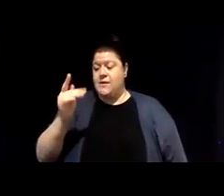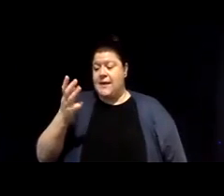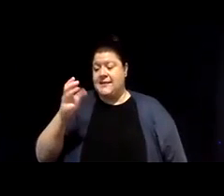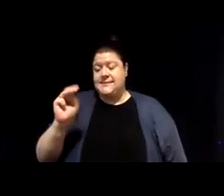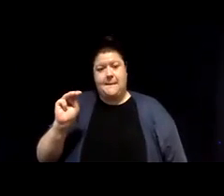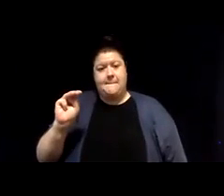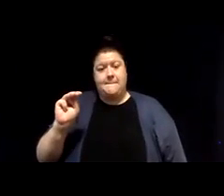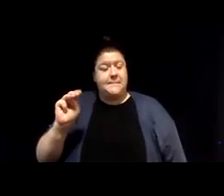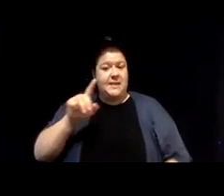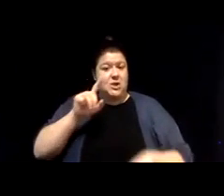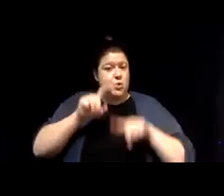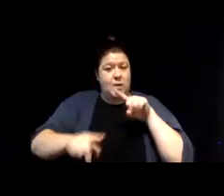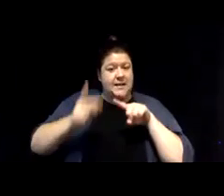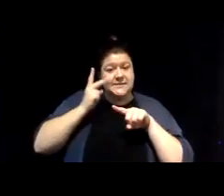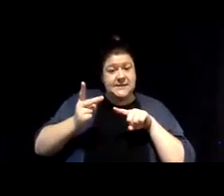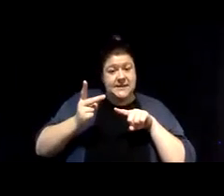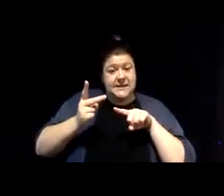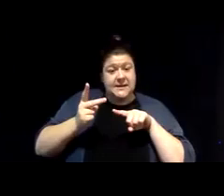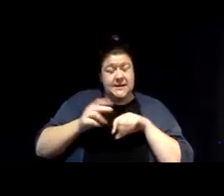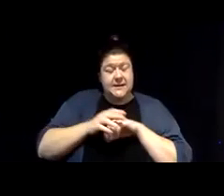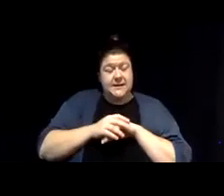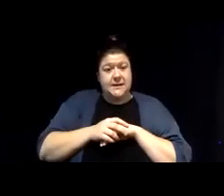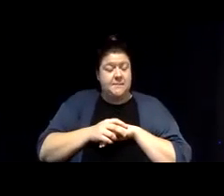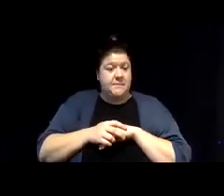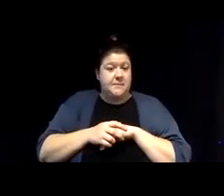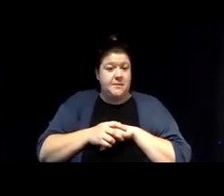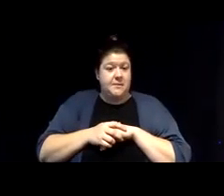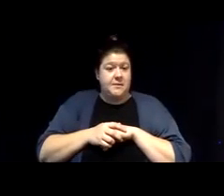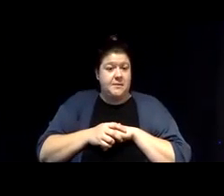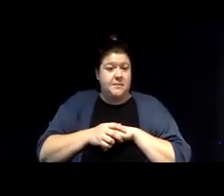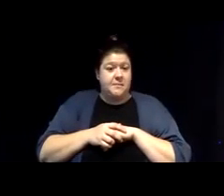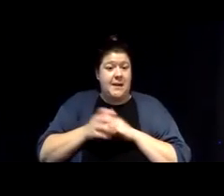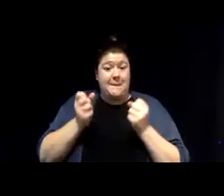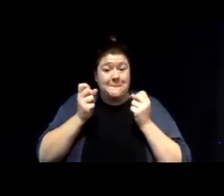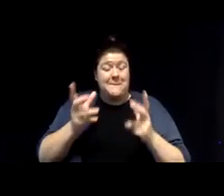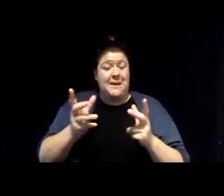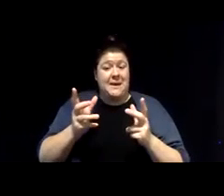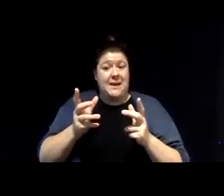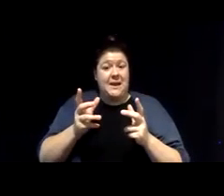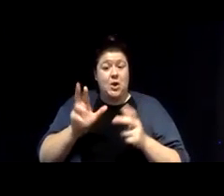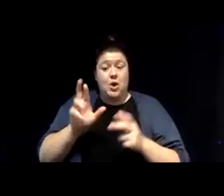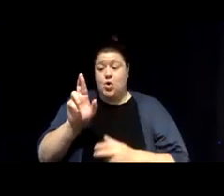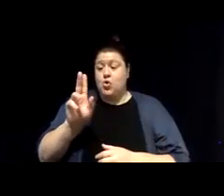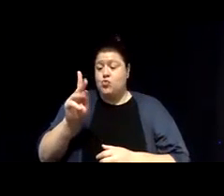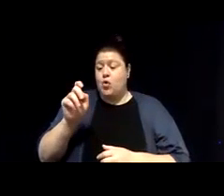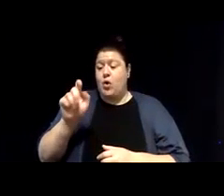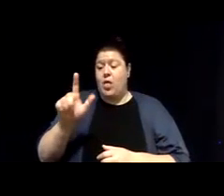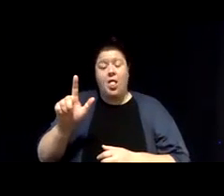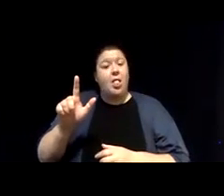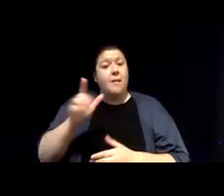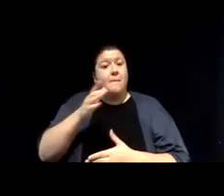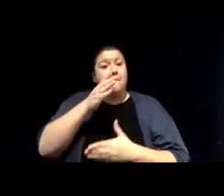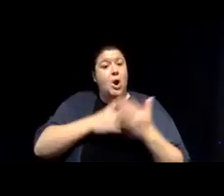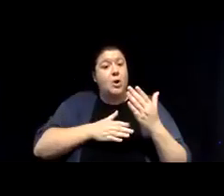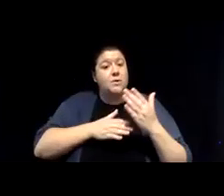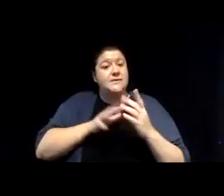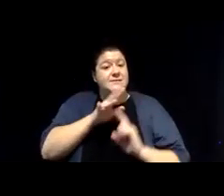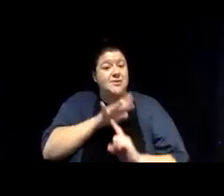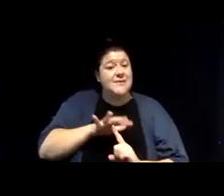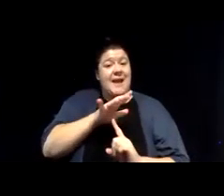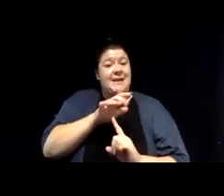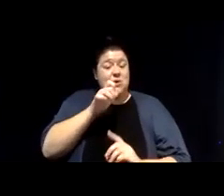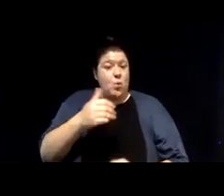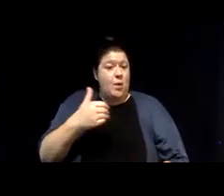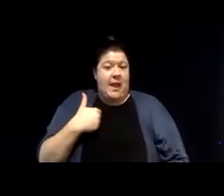is a concept that no equivalent exists in many rural parts of the non-literate society. So in order